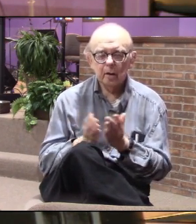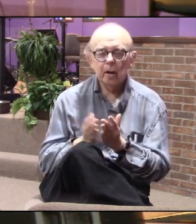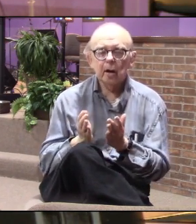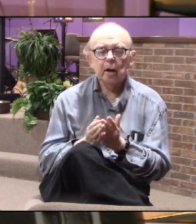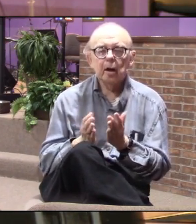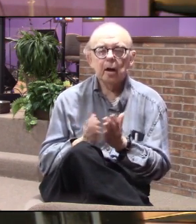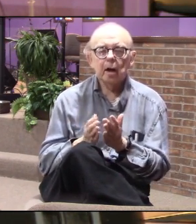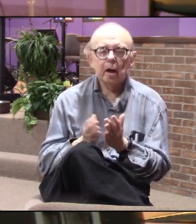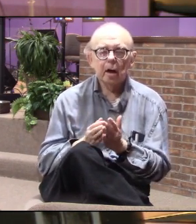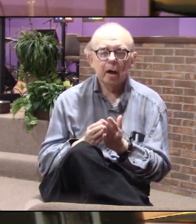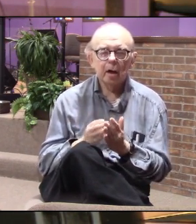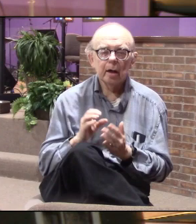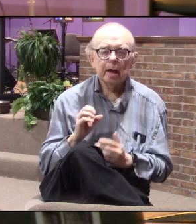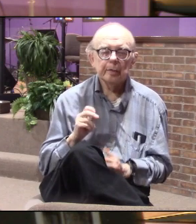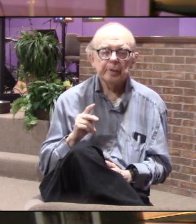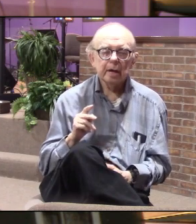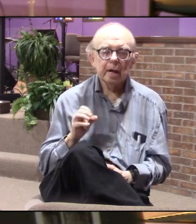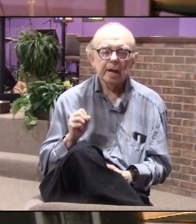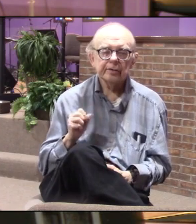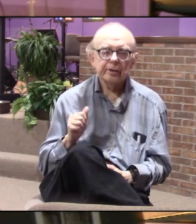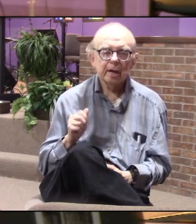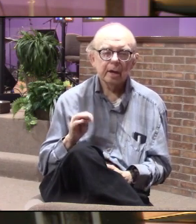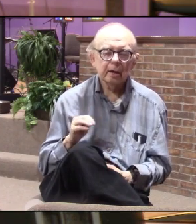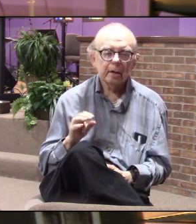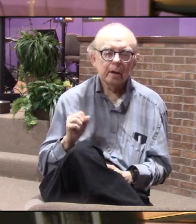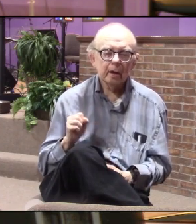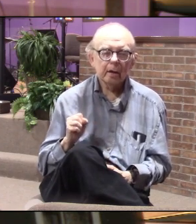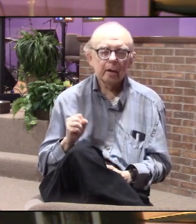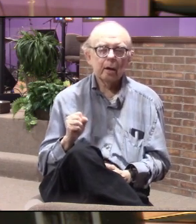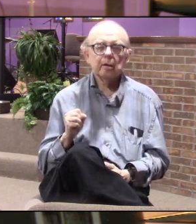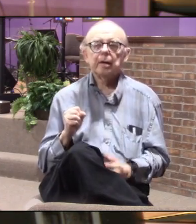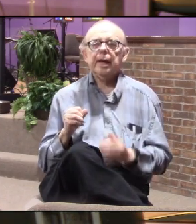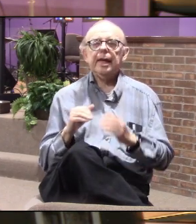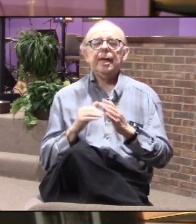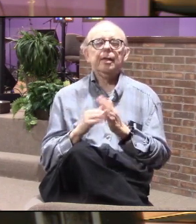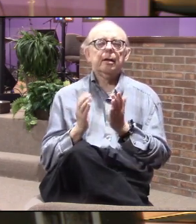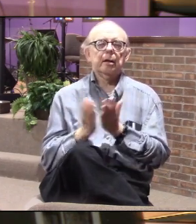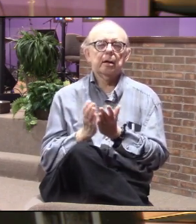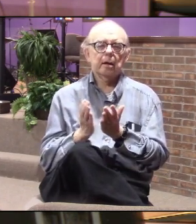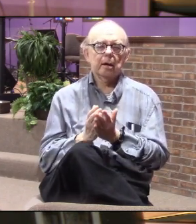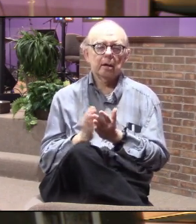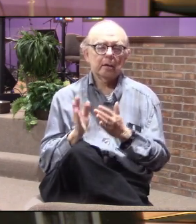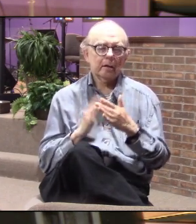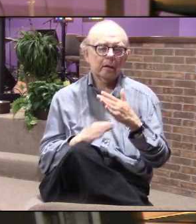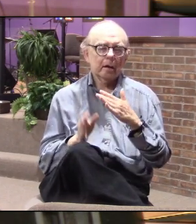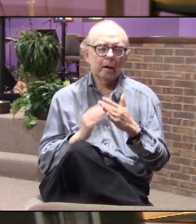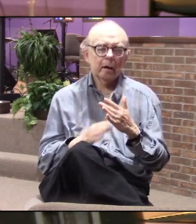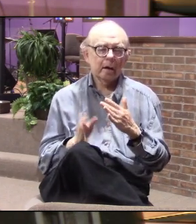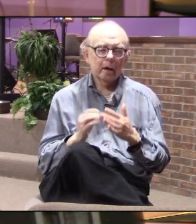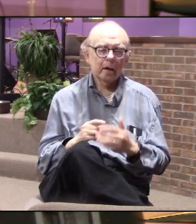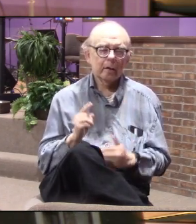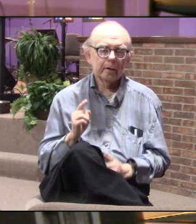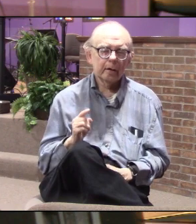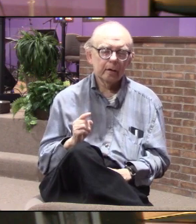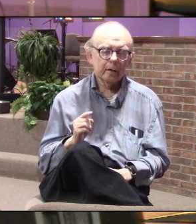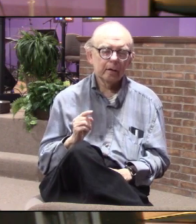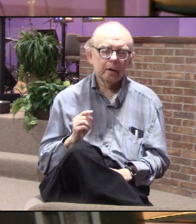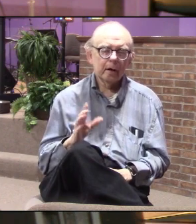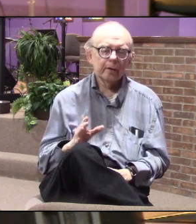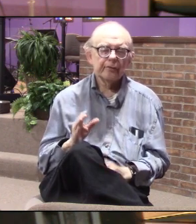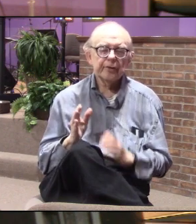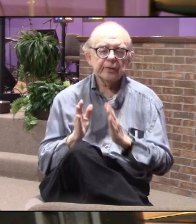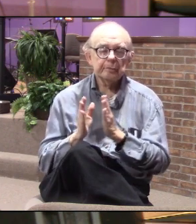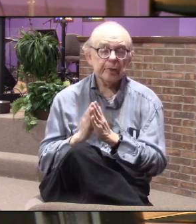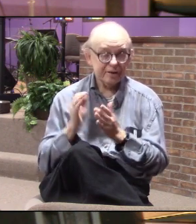of Psalms, in the book of Psalms, there is basically 150 prayers